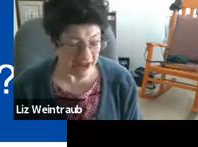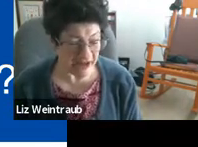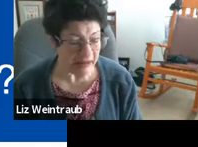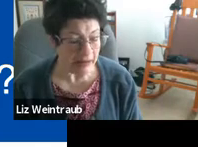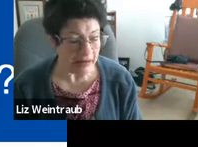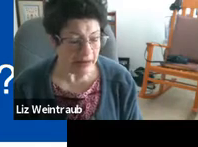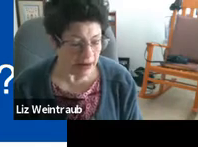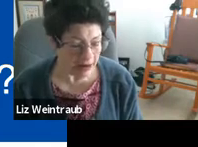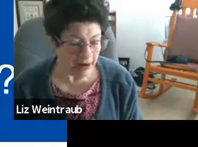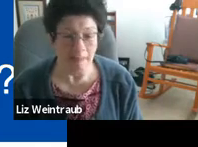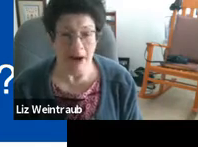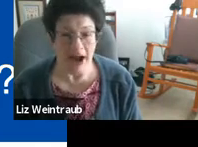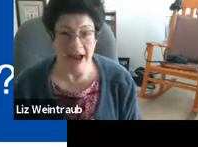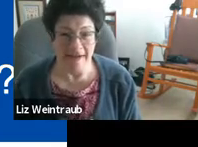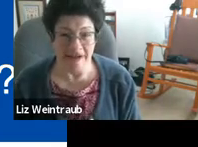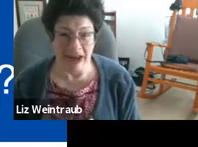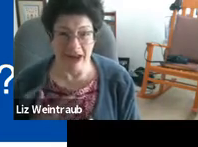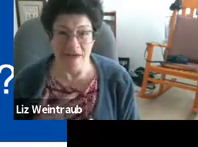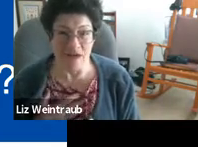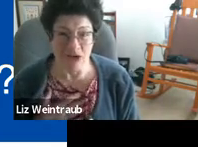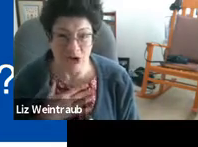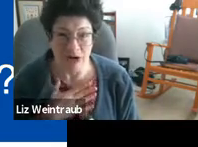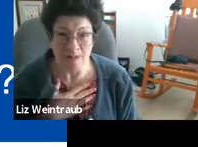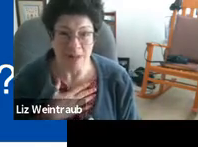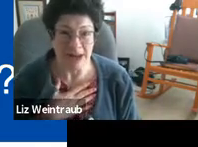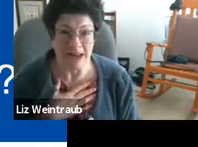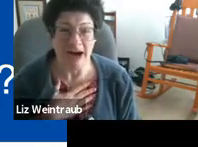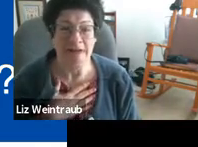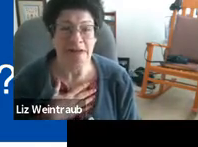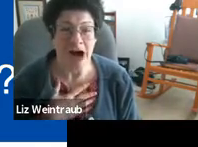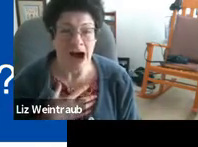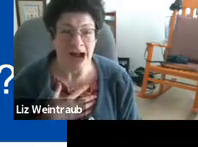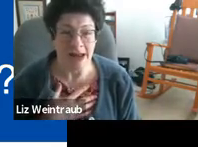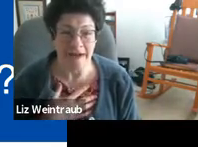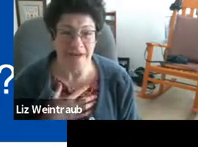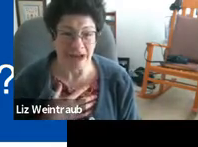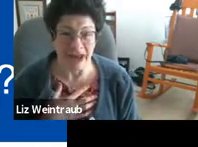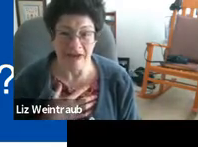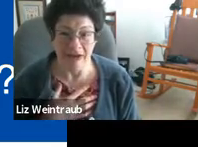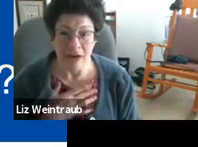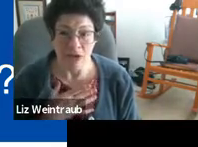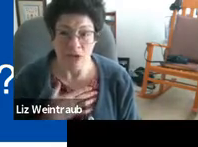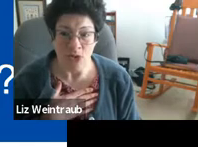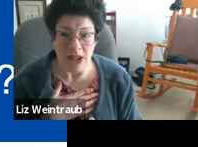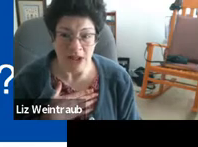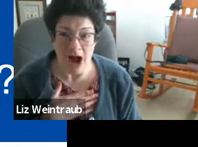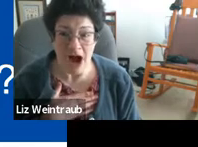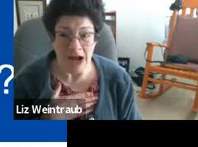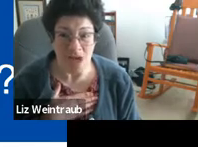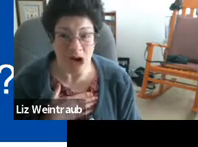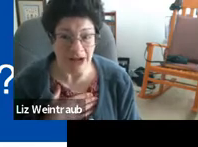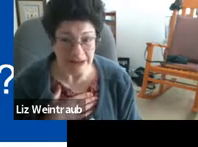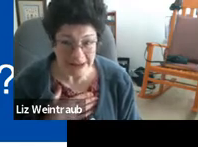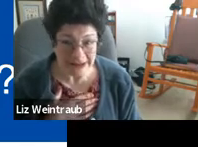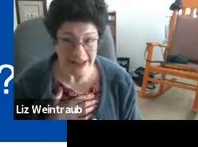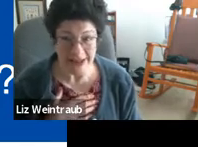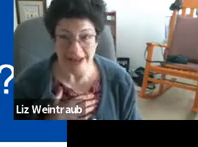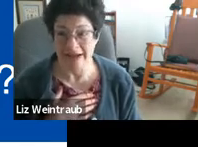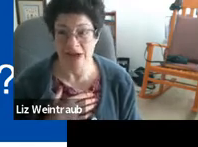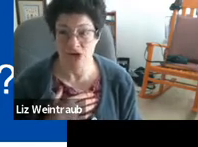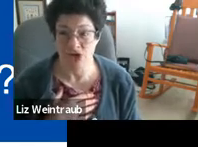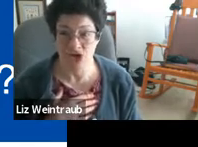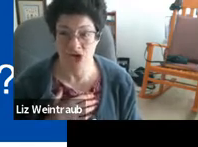-advocate. I advocate for myself. I advocate when I want